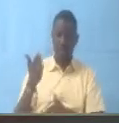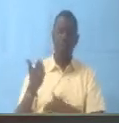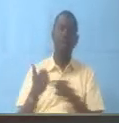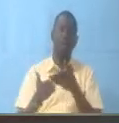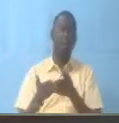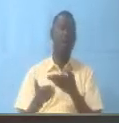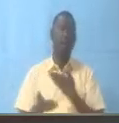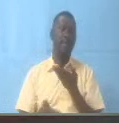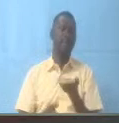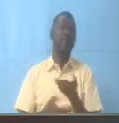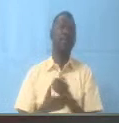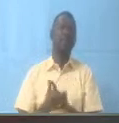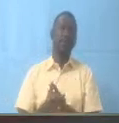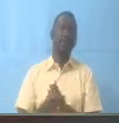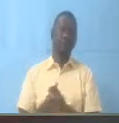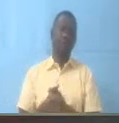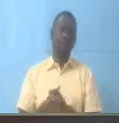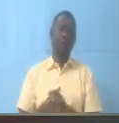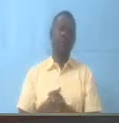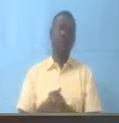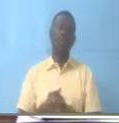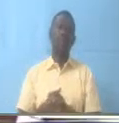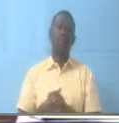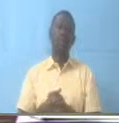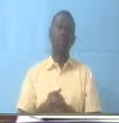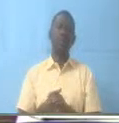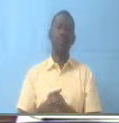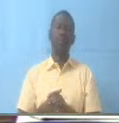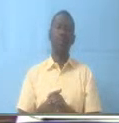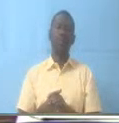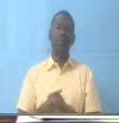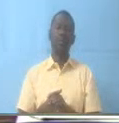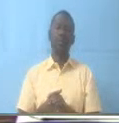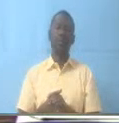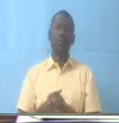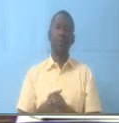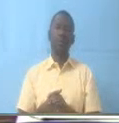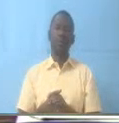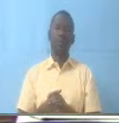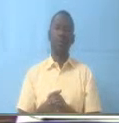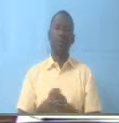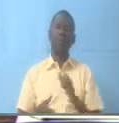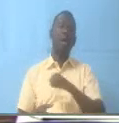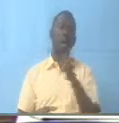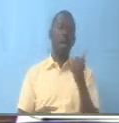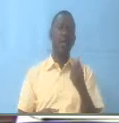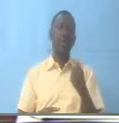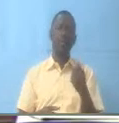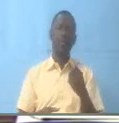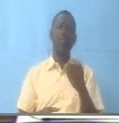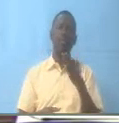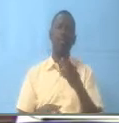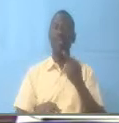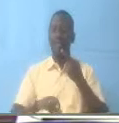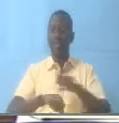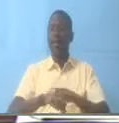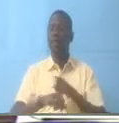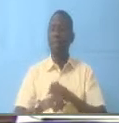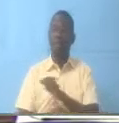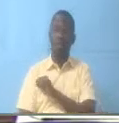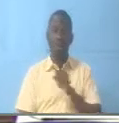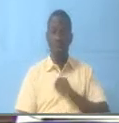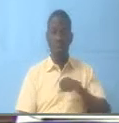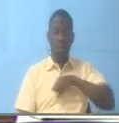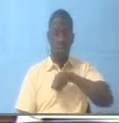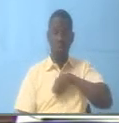April ci bési fukki fan yi ak fukki fan benn. And during our own investigation into the issue, te nag ñun ci